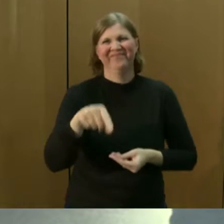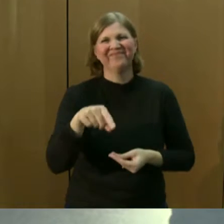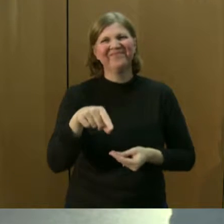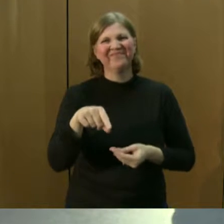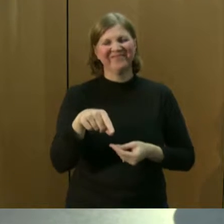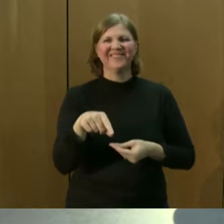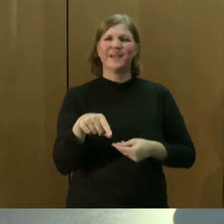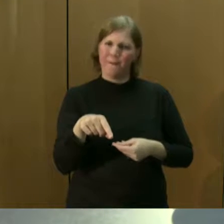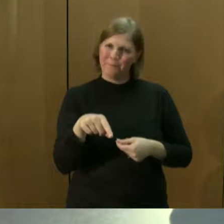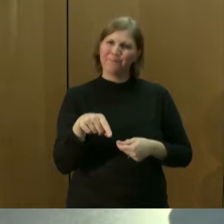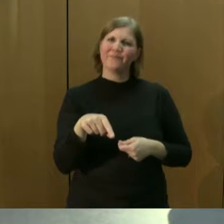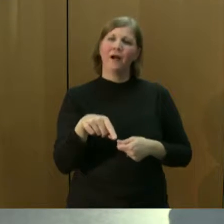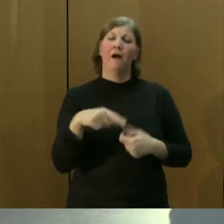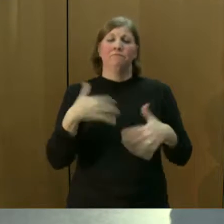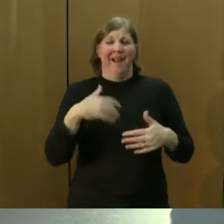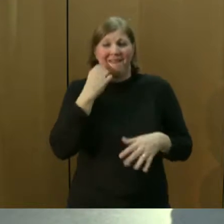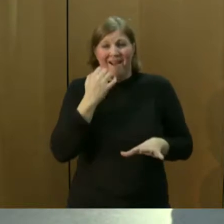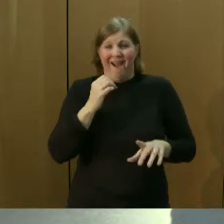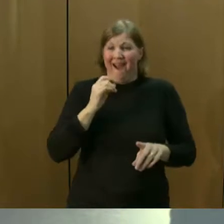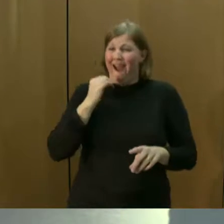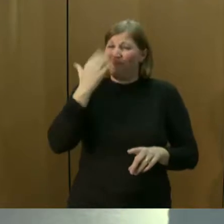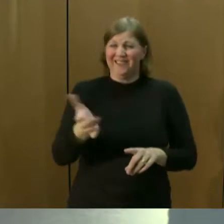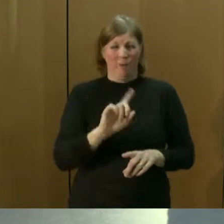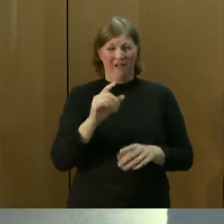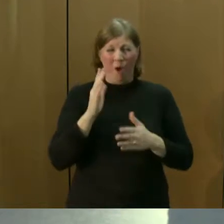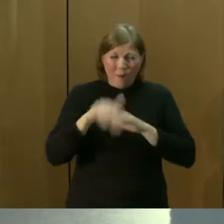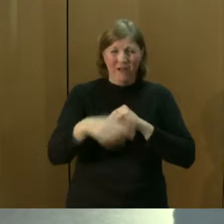as well who don't register, who do things on the sly. And